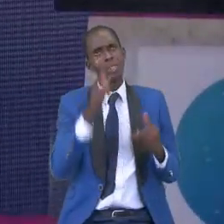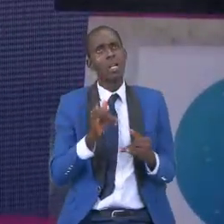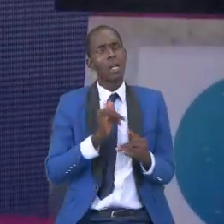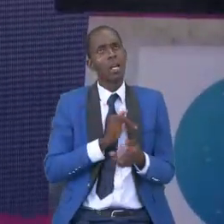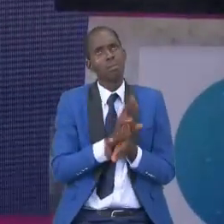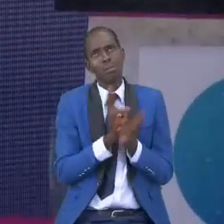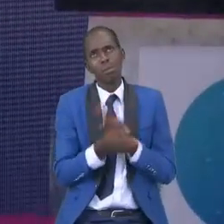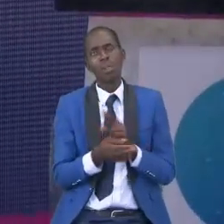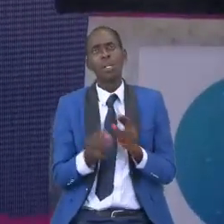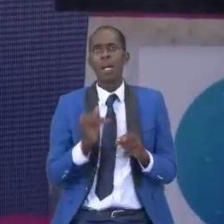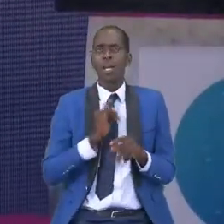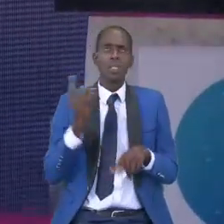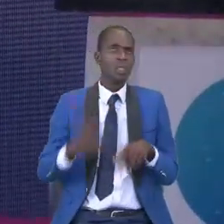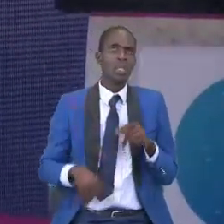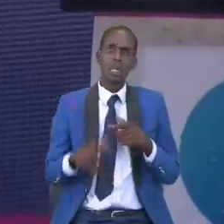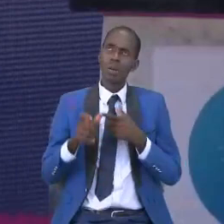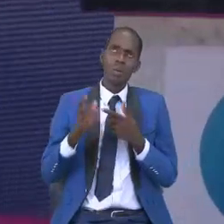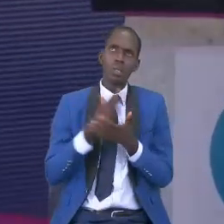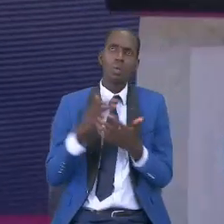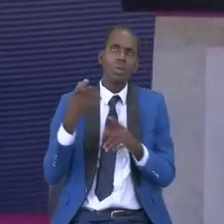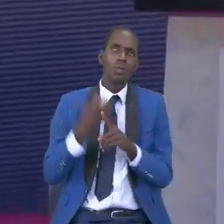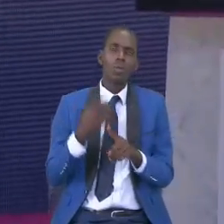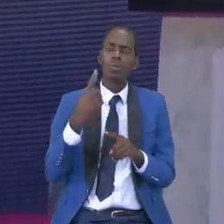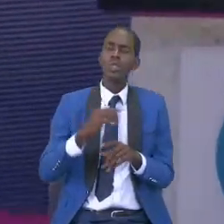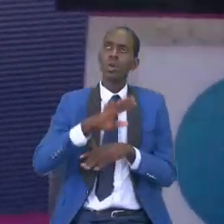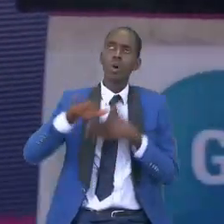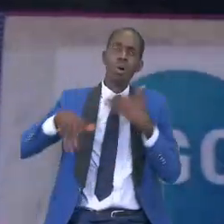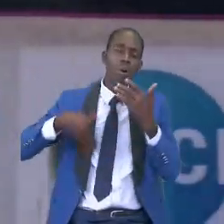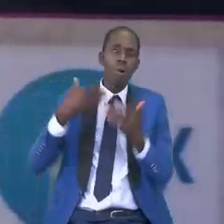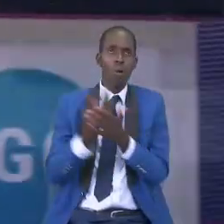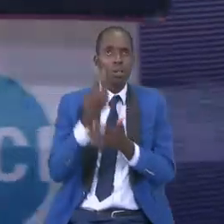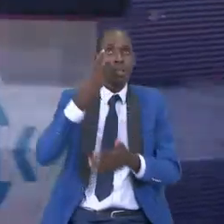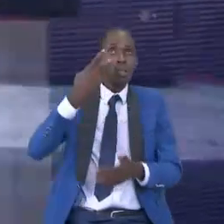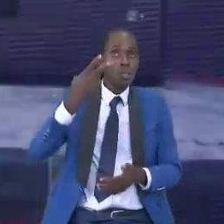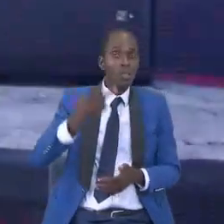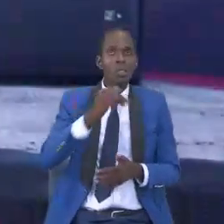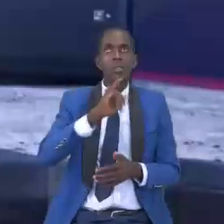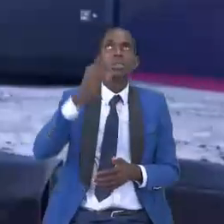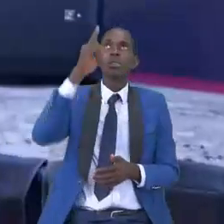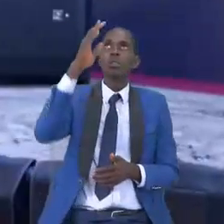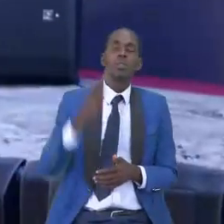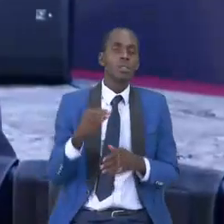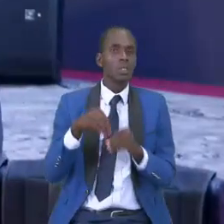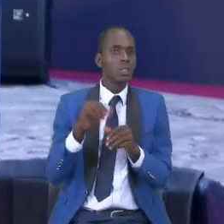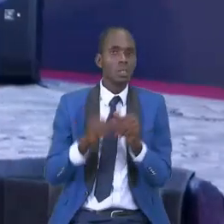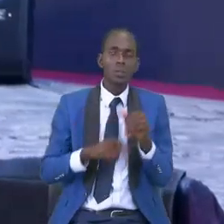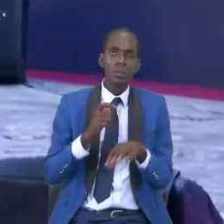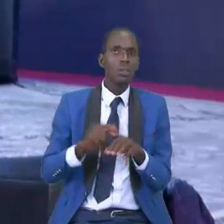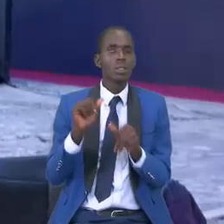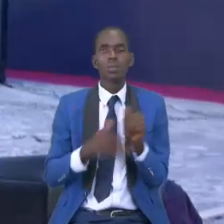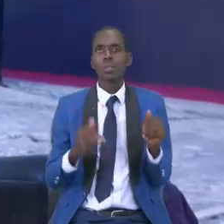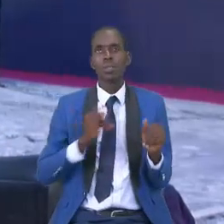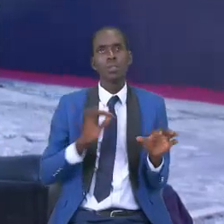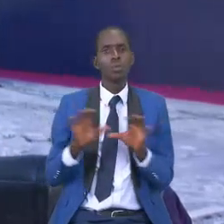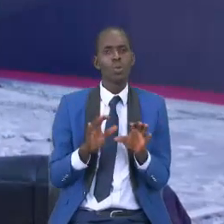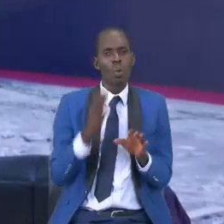who is everywhere, who can see me every time in everything I do. Why didn't he say, just collapse on his face there